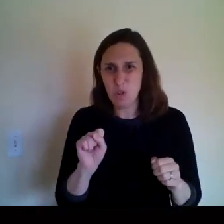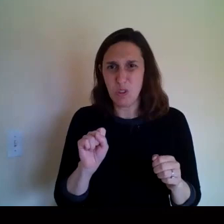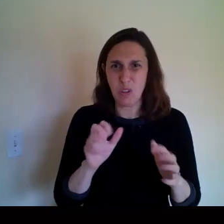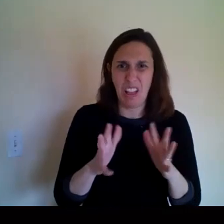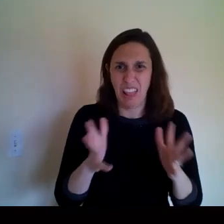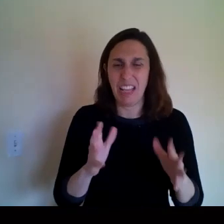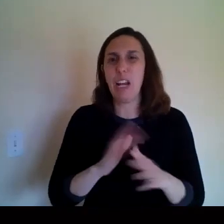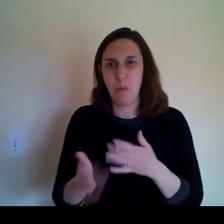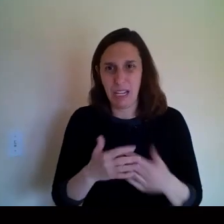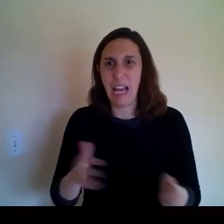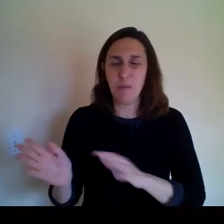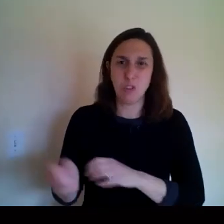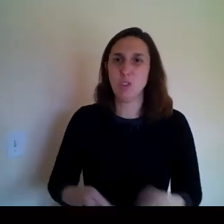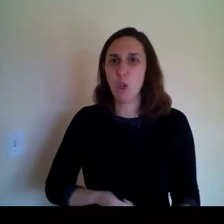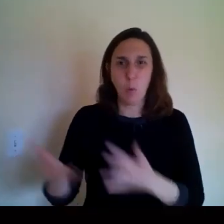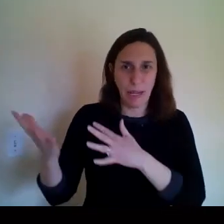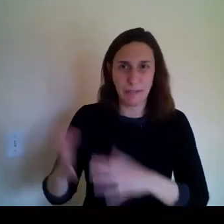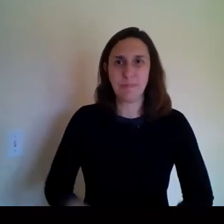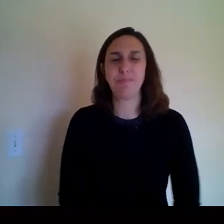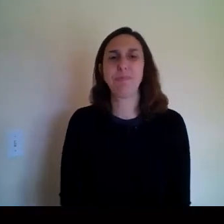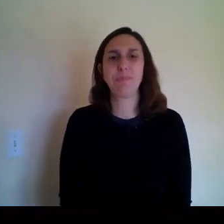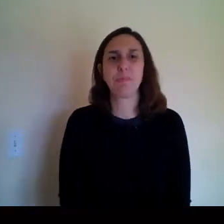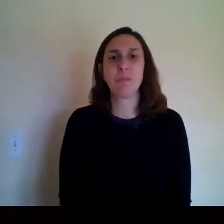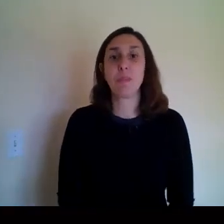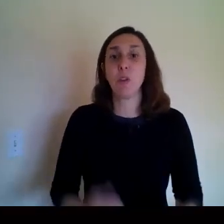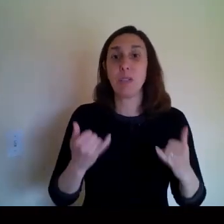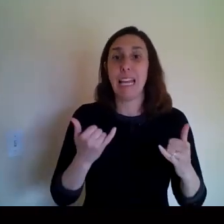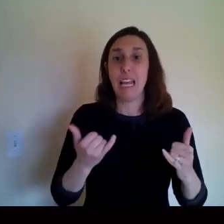inverting functions.